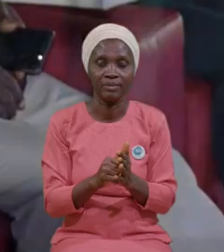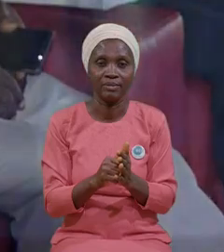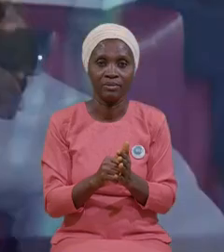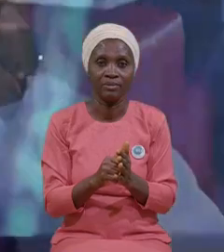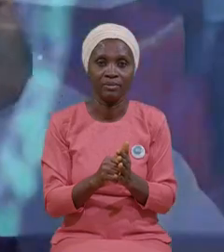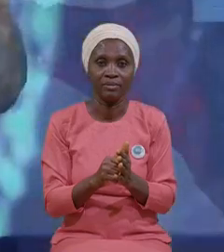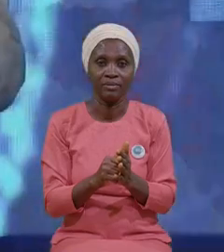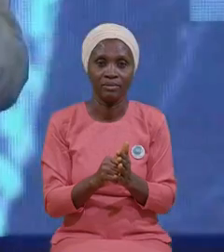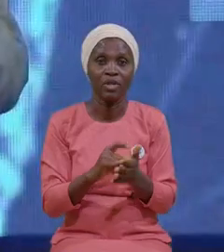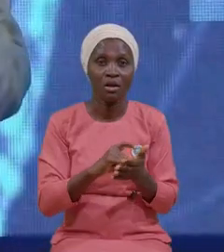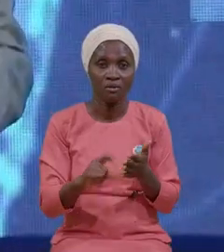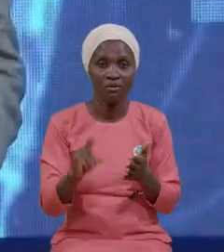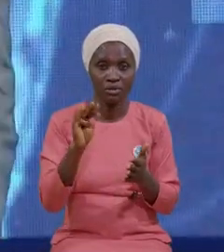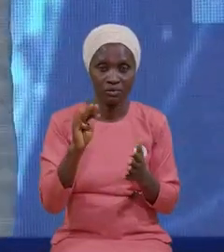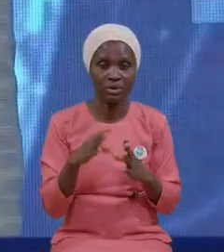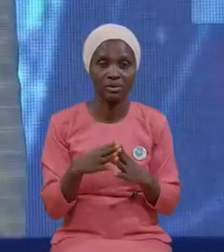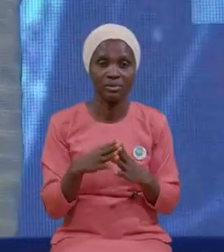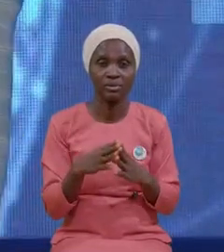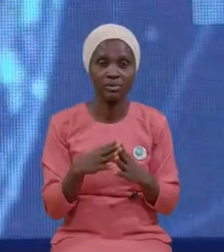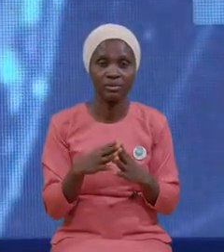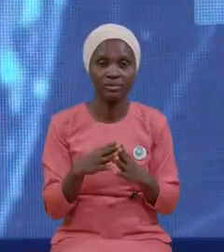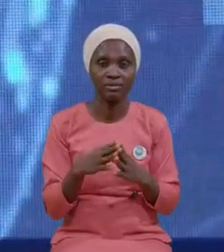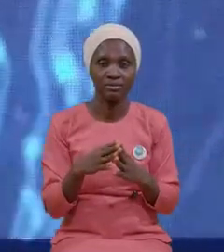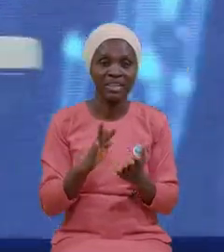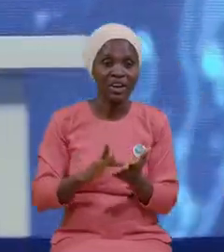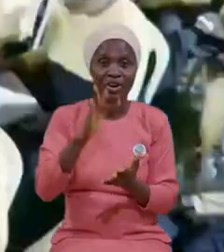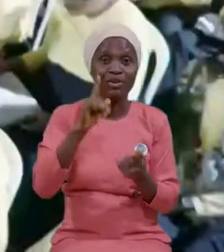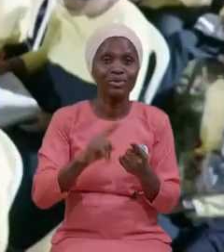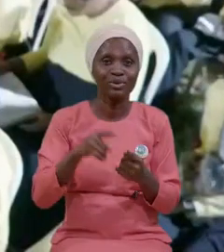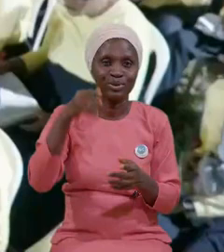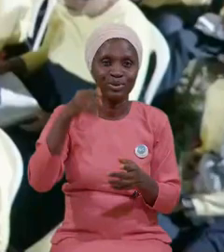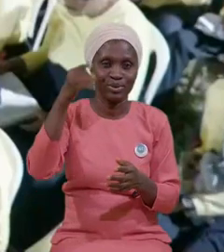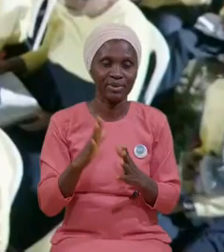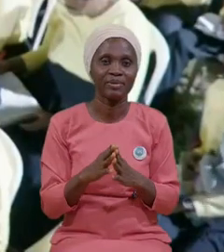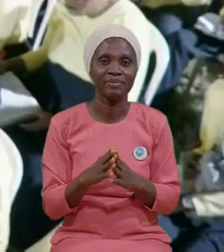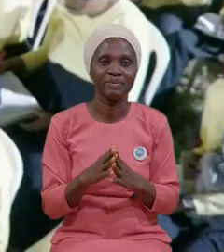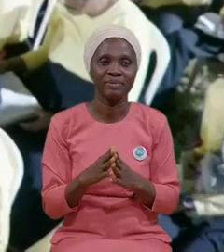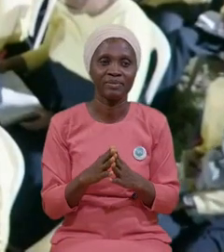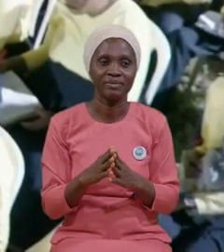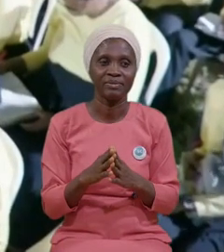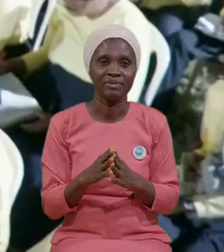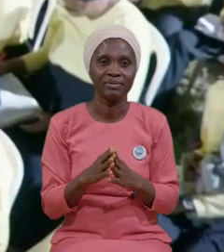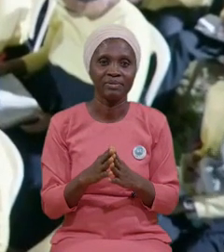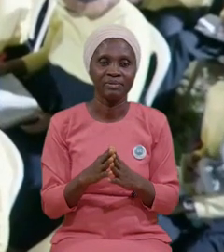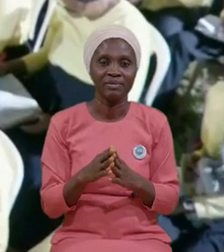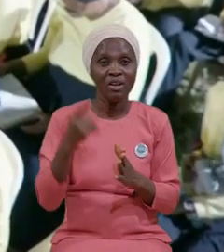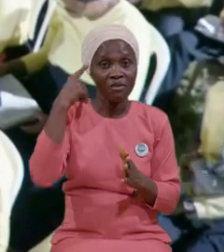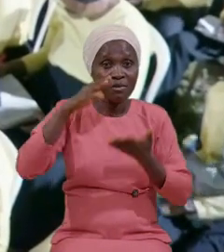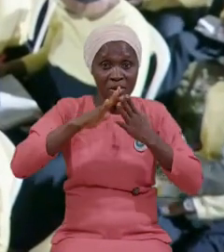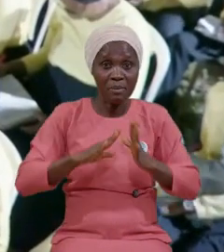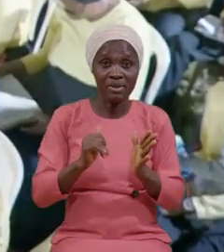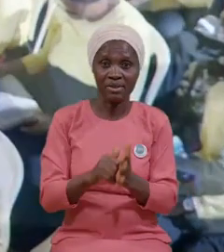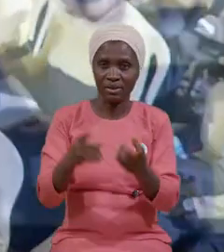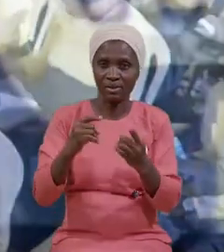verse 14, glory to God. For the peace that comes, glory to